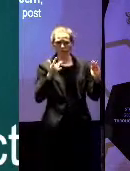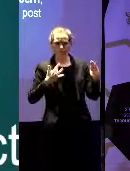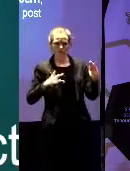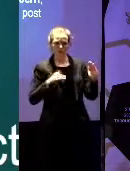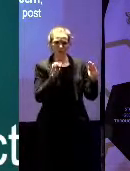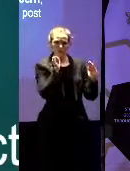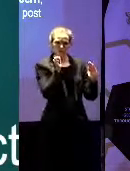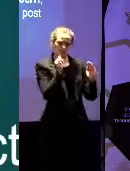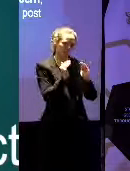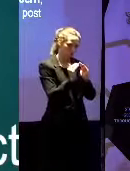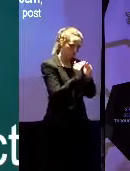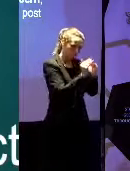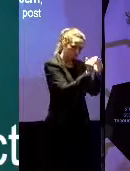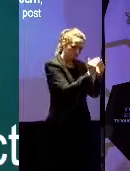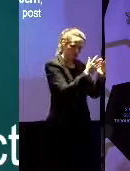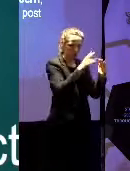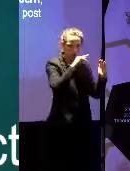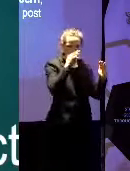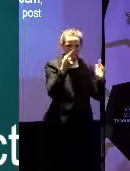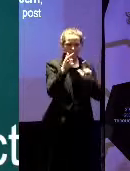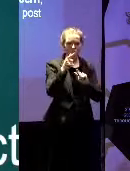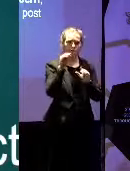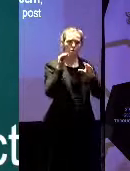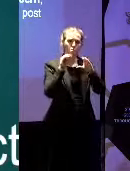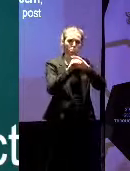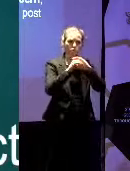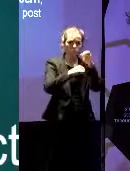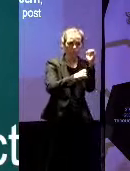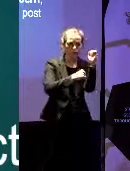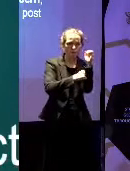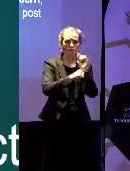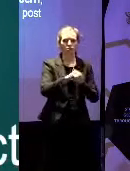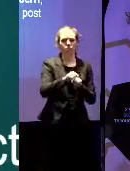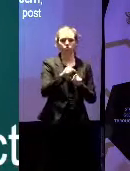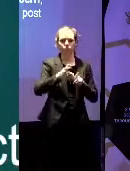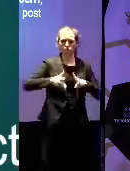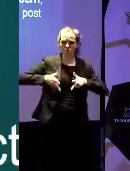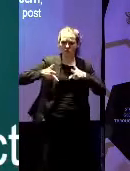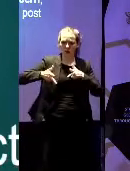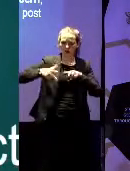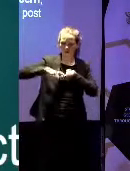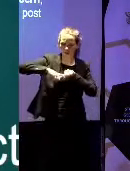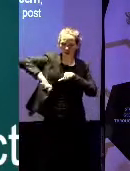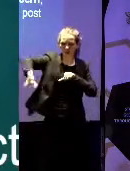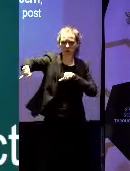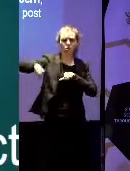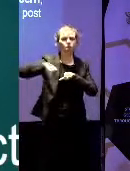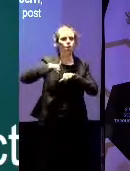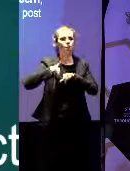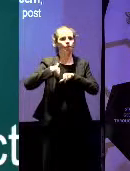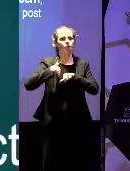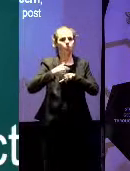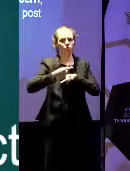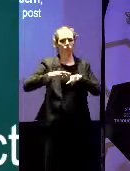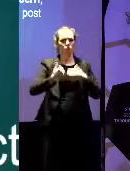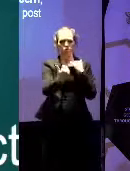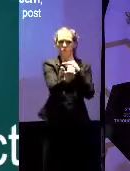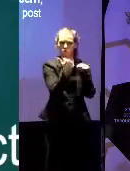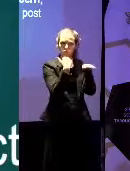offices, railway stations, the highways, we've got a few of them here in Cape Town, the